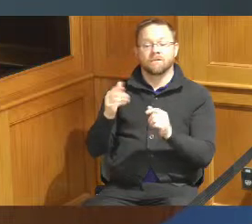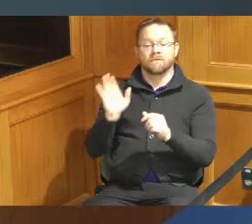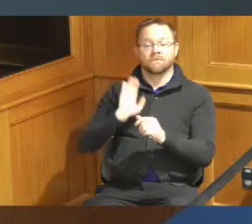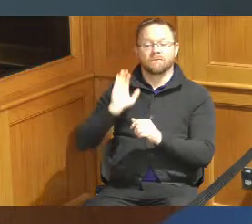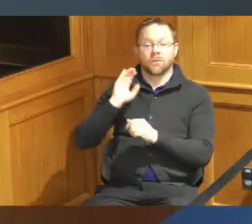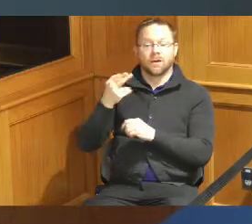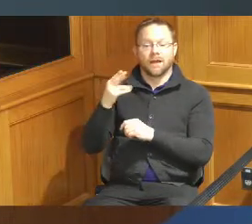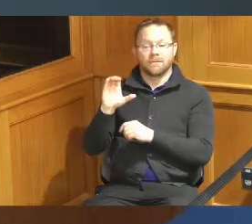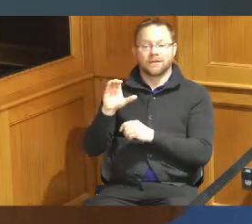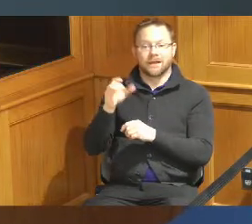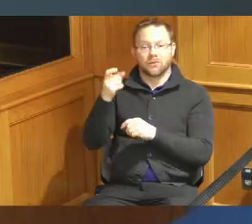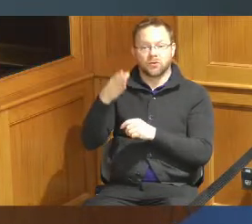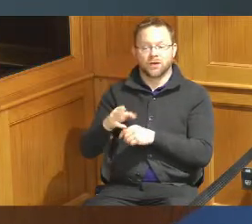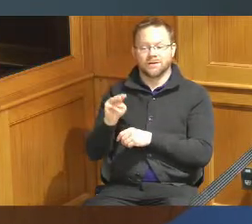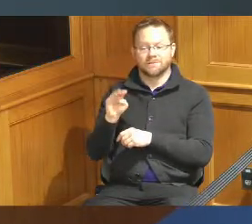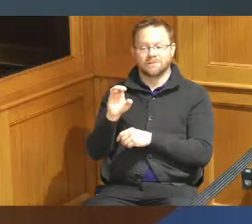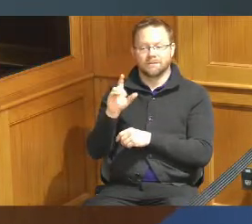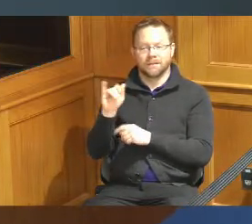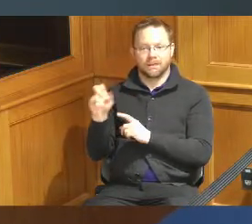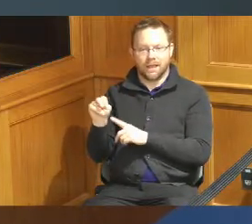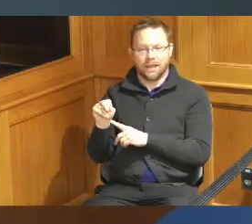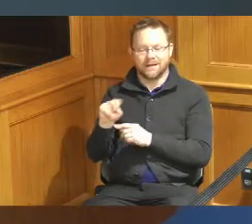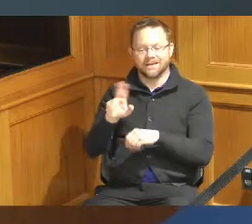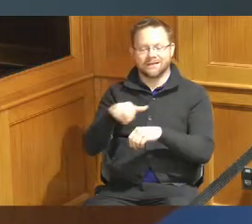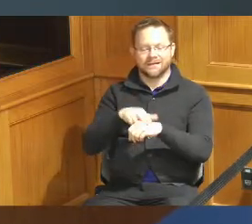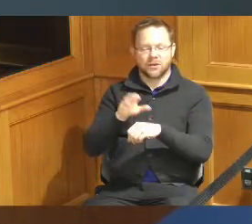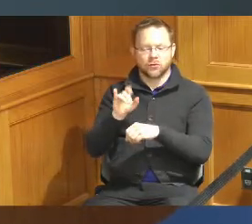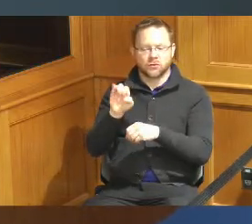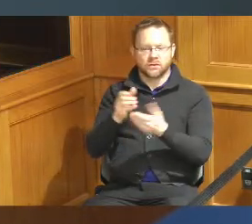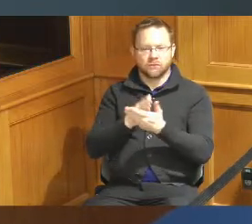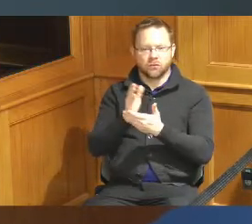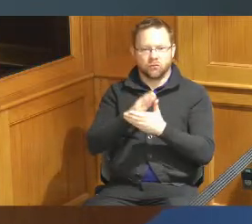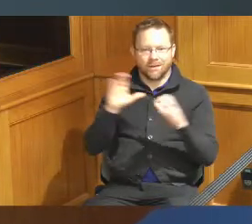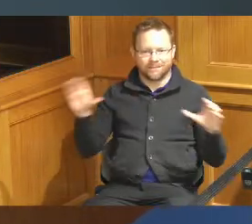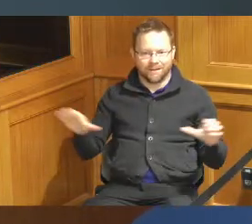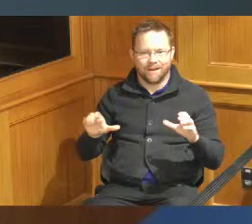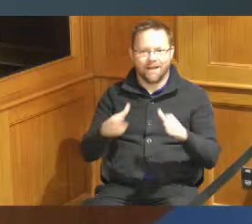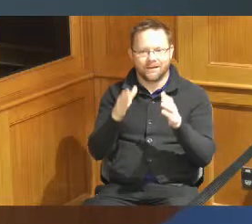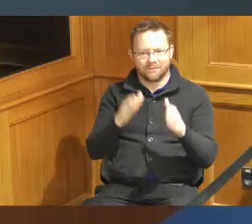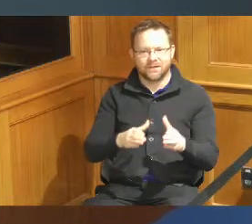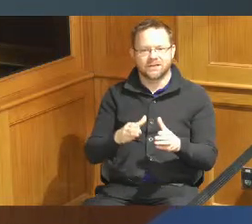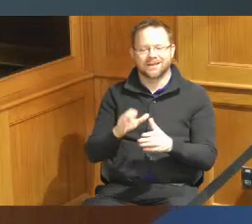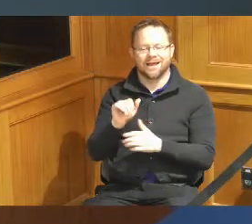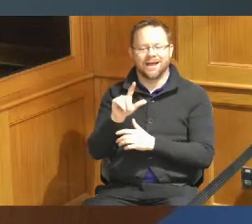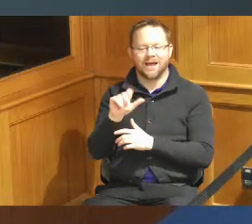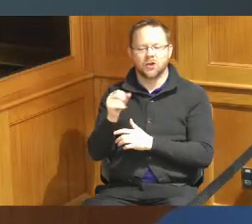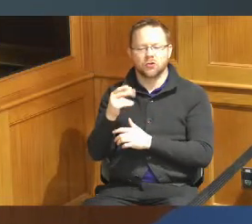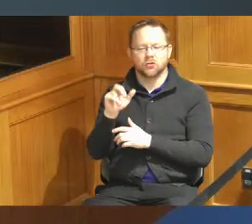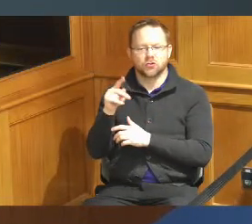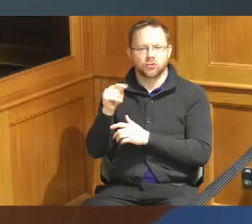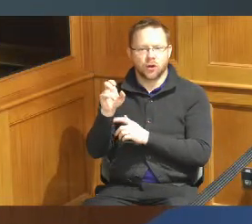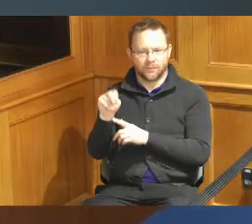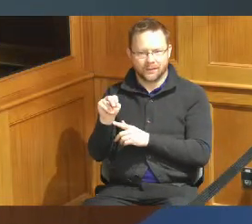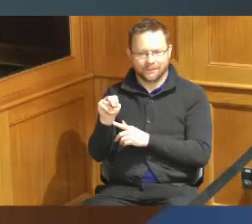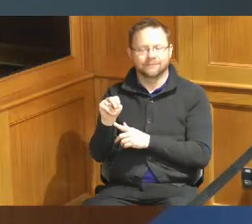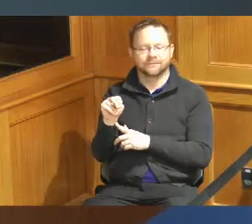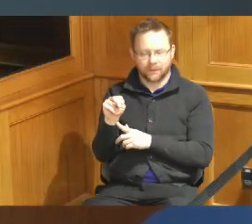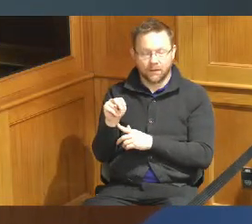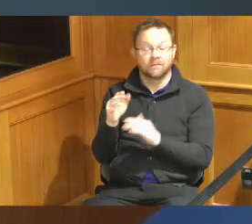Judge McLean, national civil rights activist and minister, Reverend Al Sharpton, and